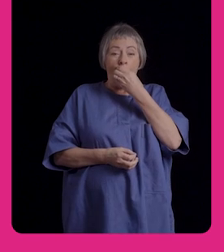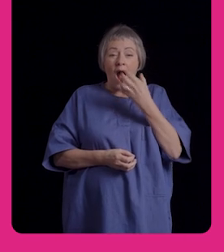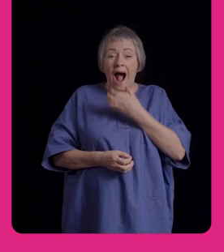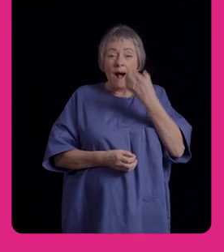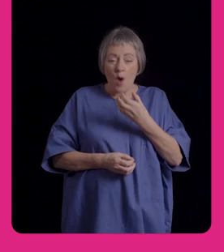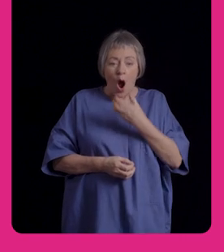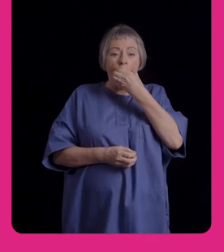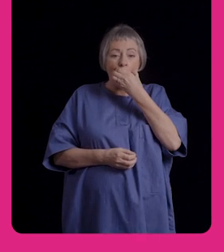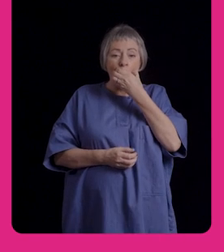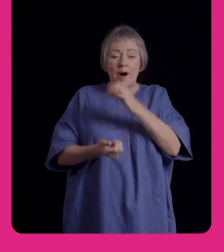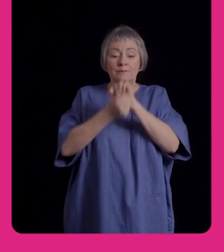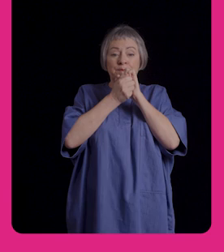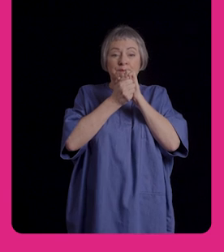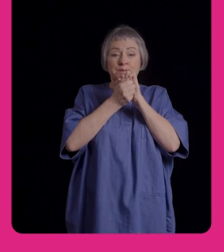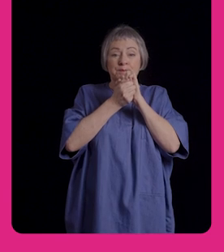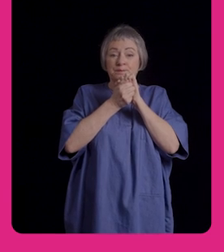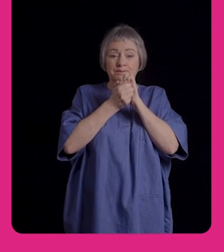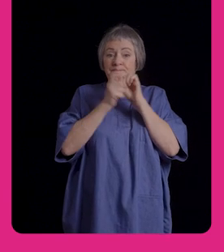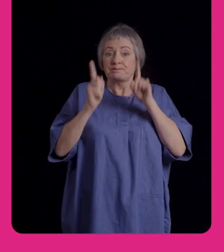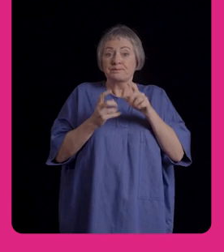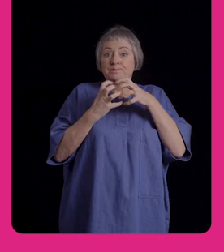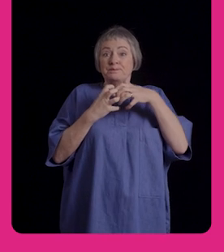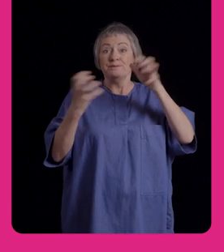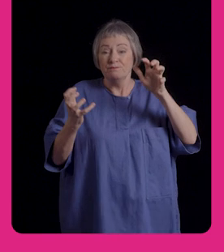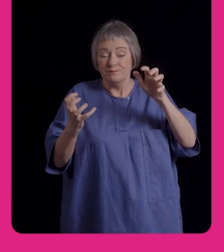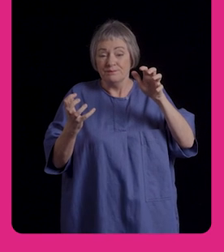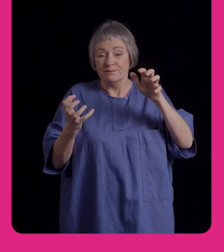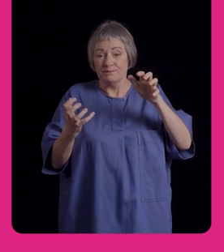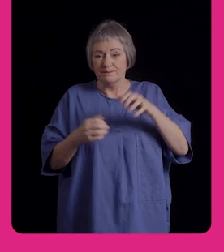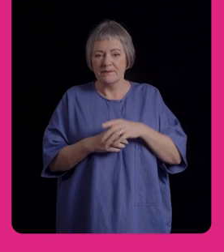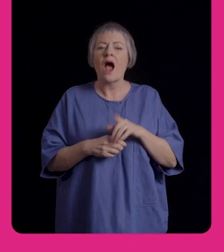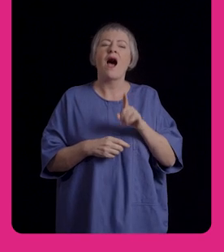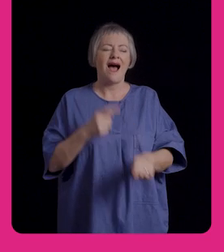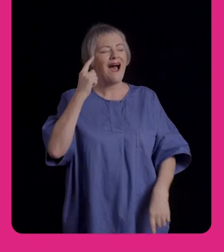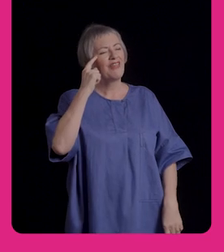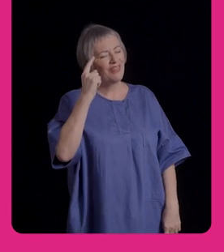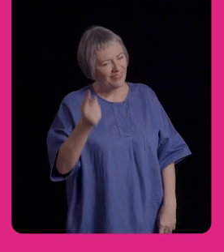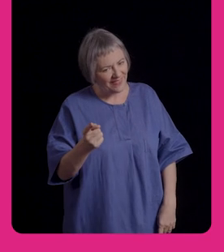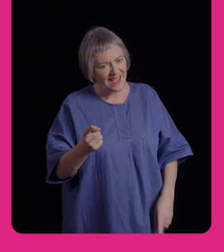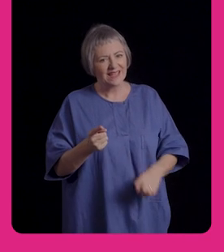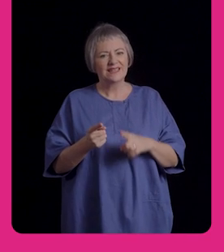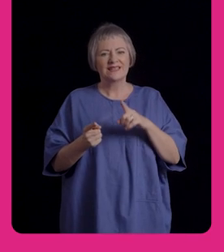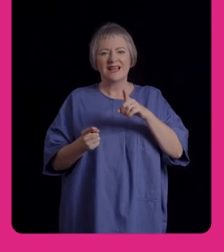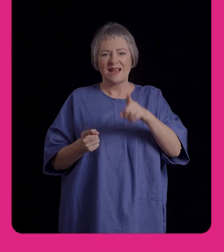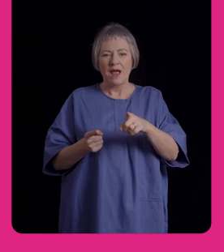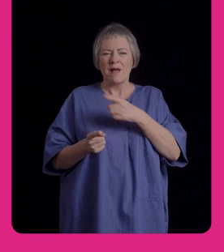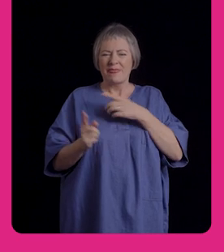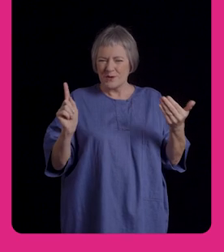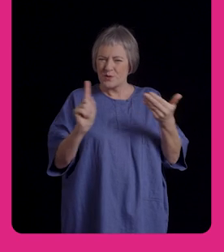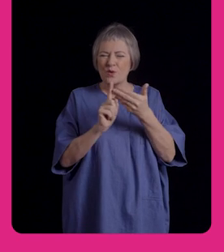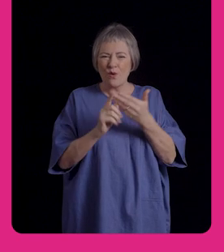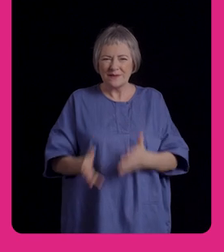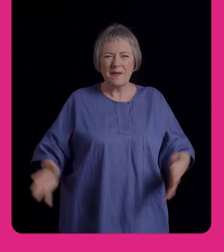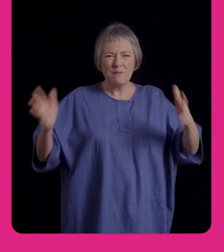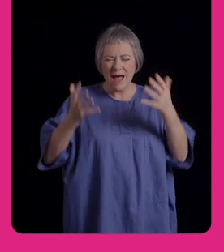mouth, which means I'm less likely to scream. So I think that the one means that like they do notice